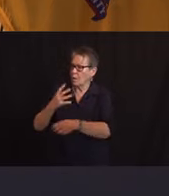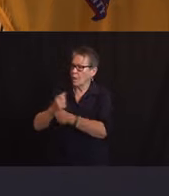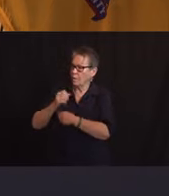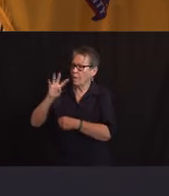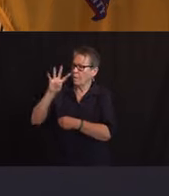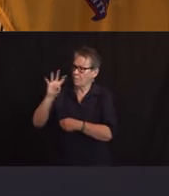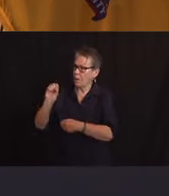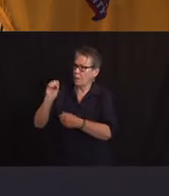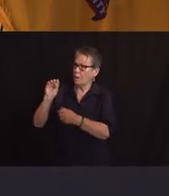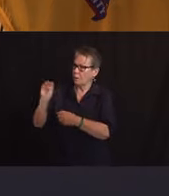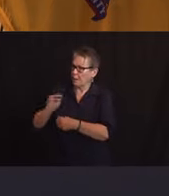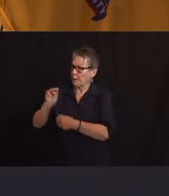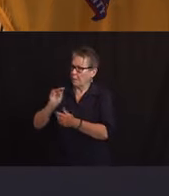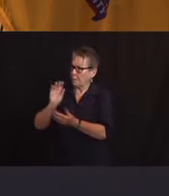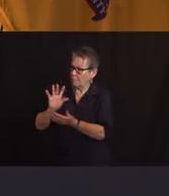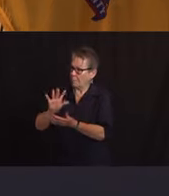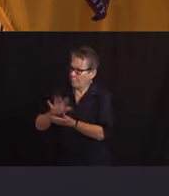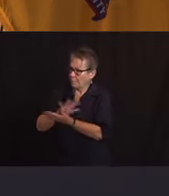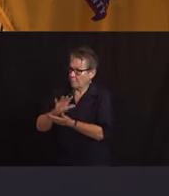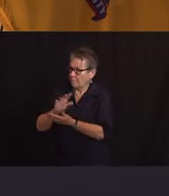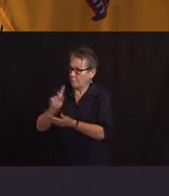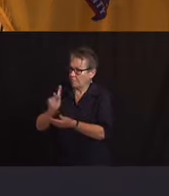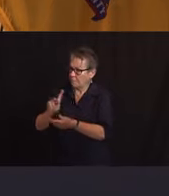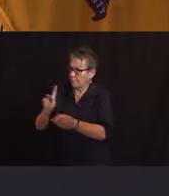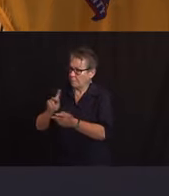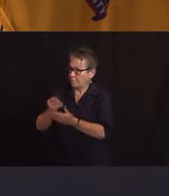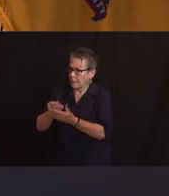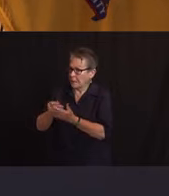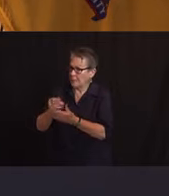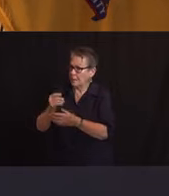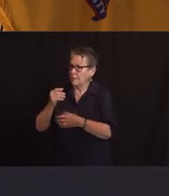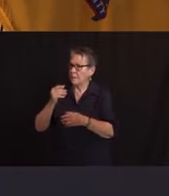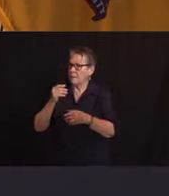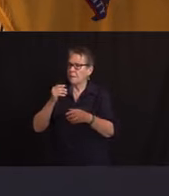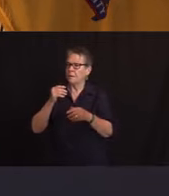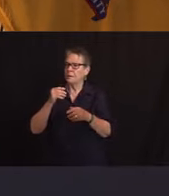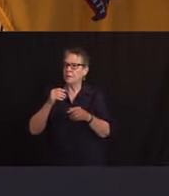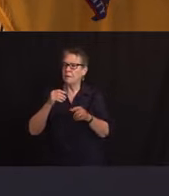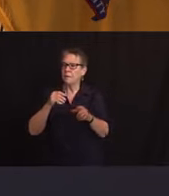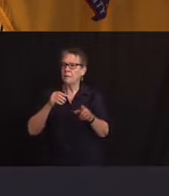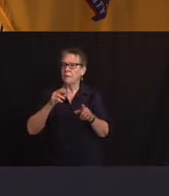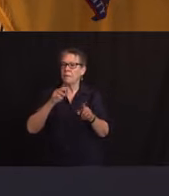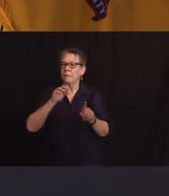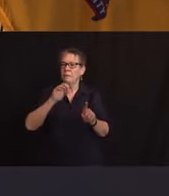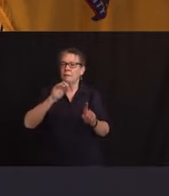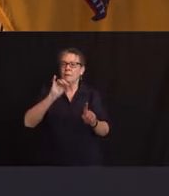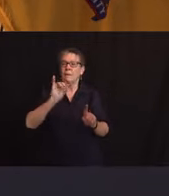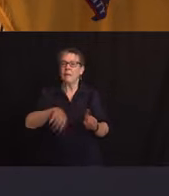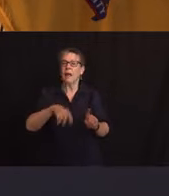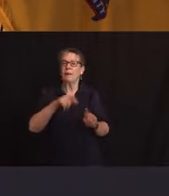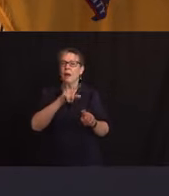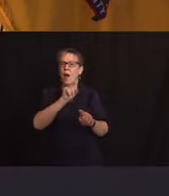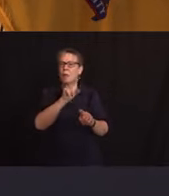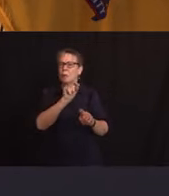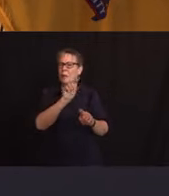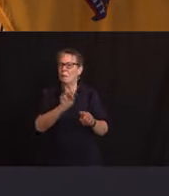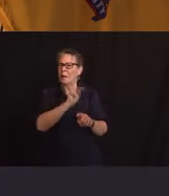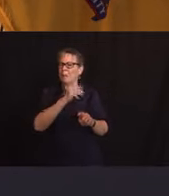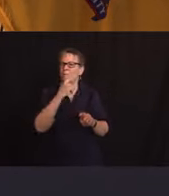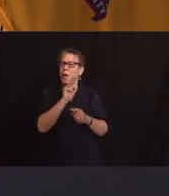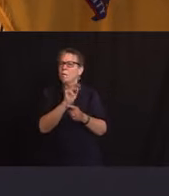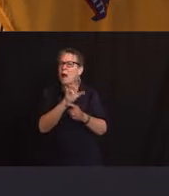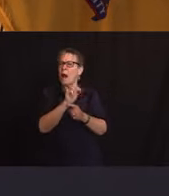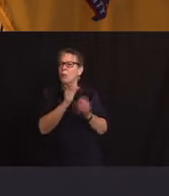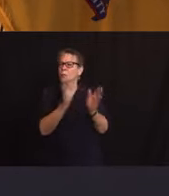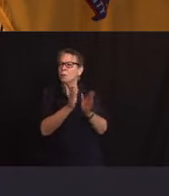it was $120 million to micro businesses, so that's the folks that employ 5 or fewer than 5. 20